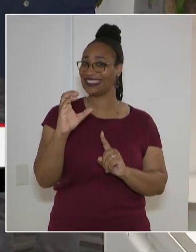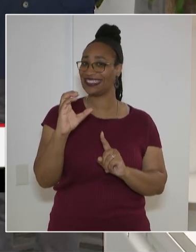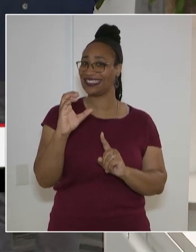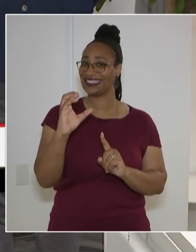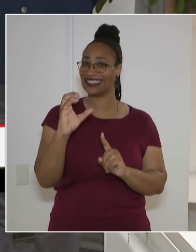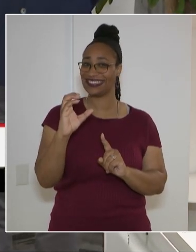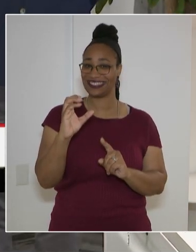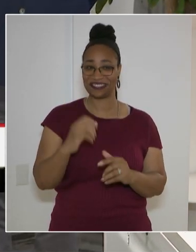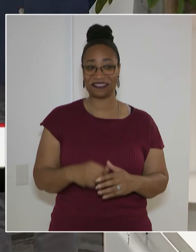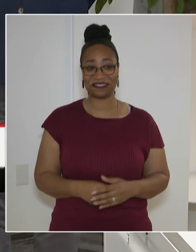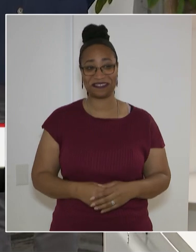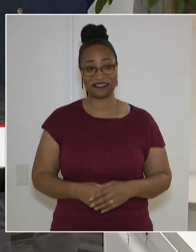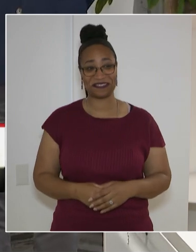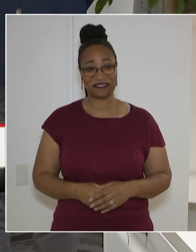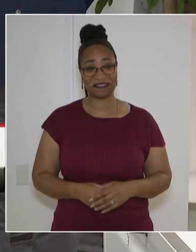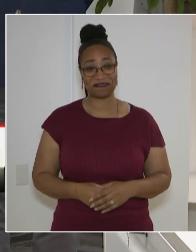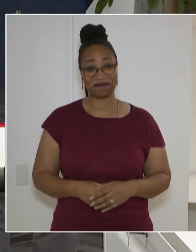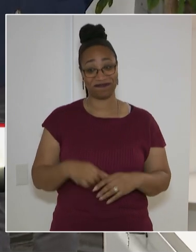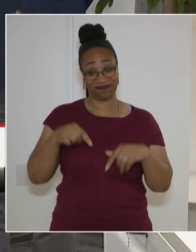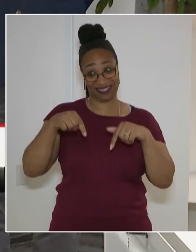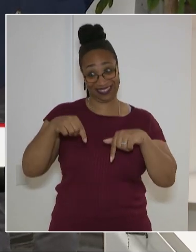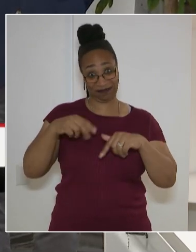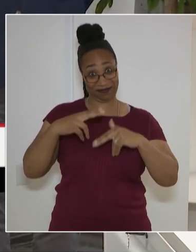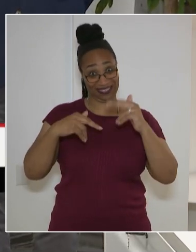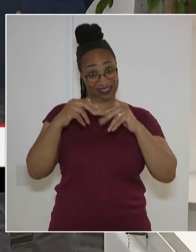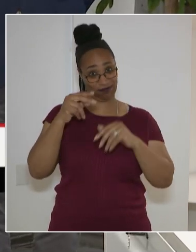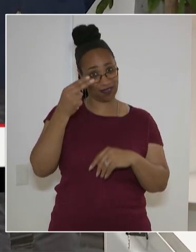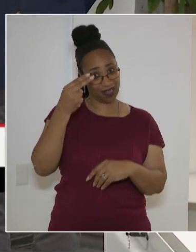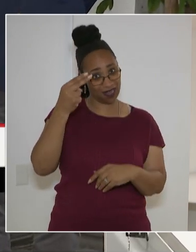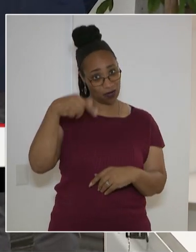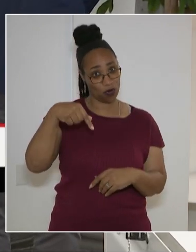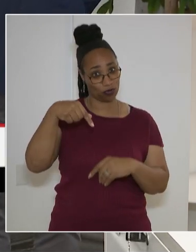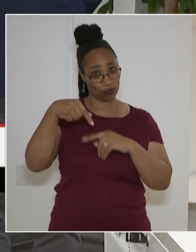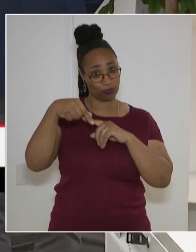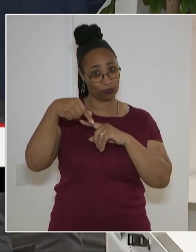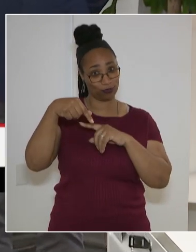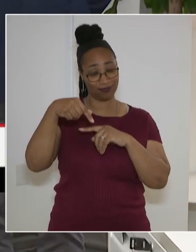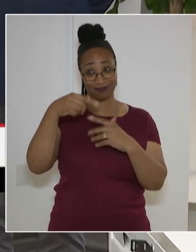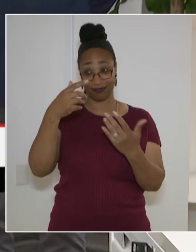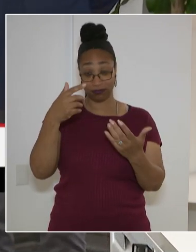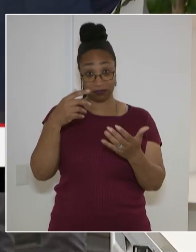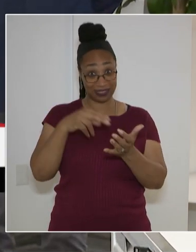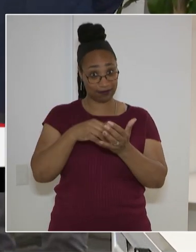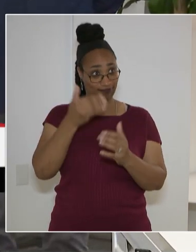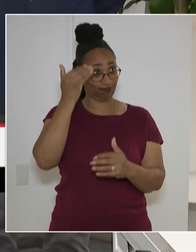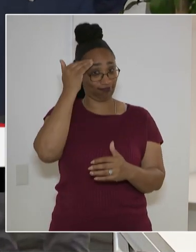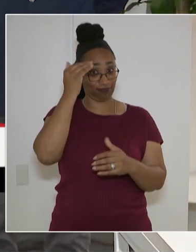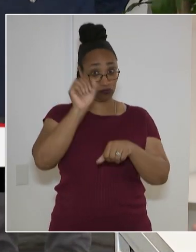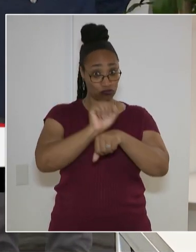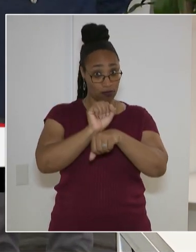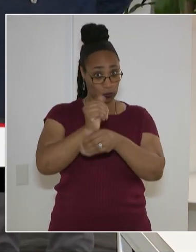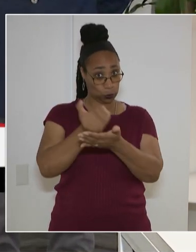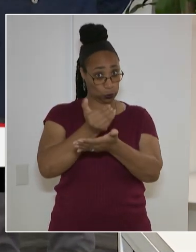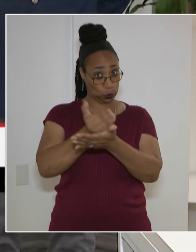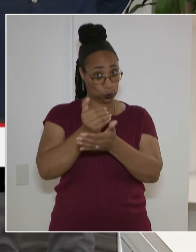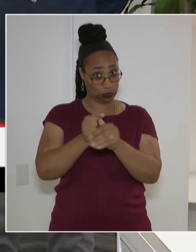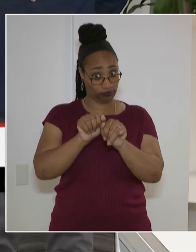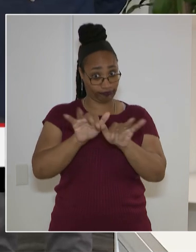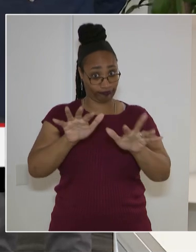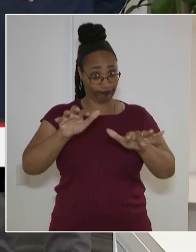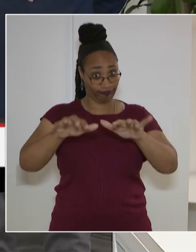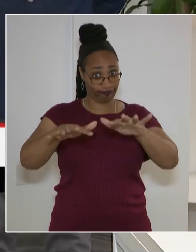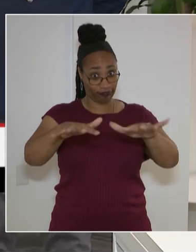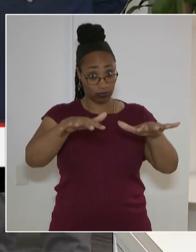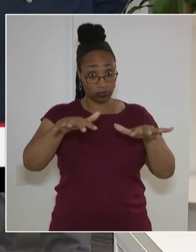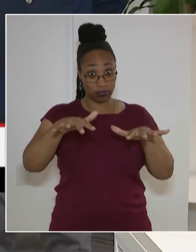here, we know that you're creating more jobs, and you will, and I'm glad to hear, plan to double your footprint here